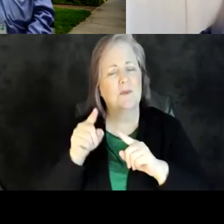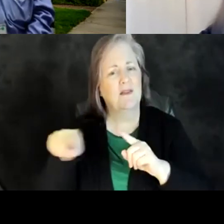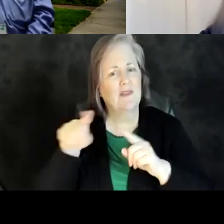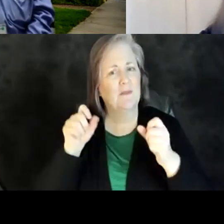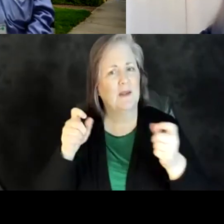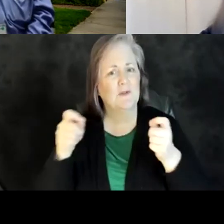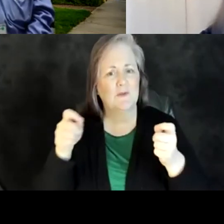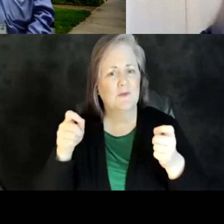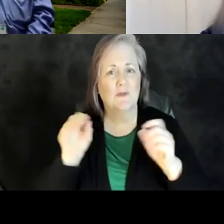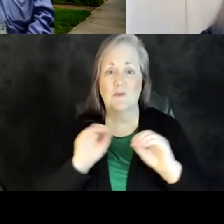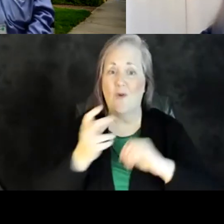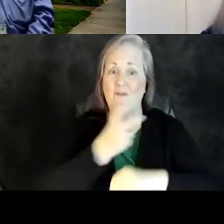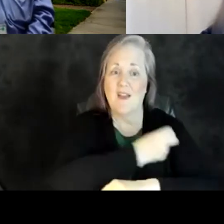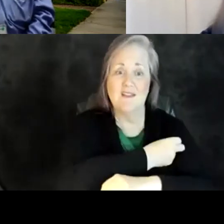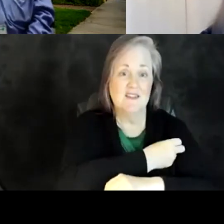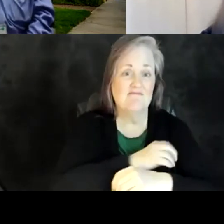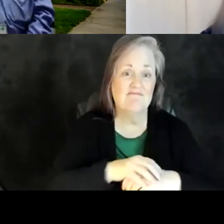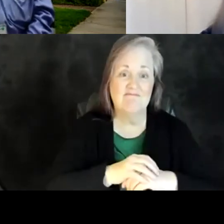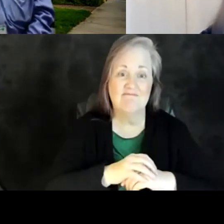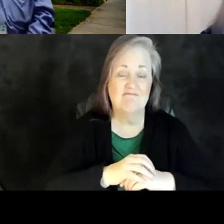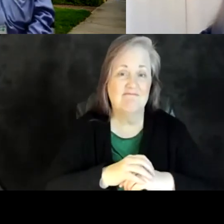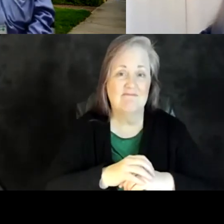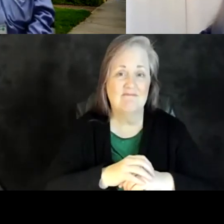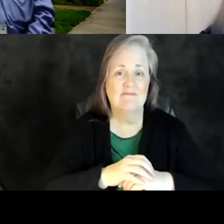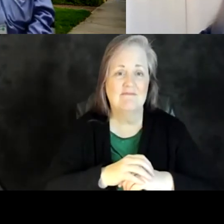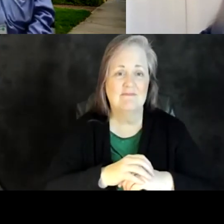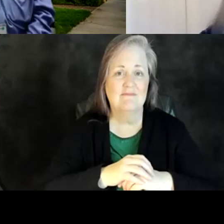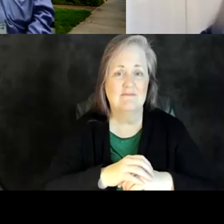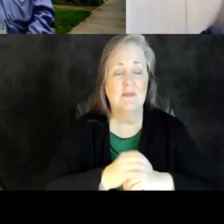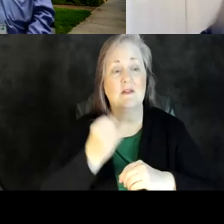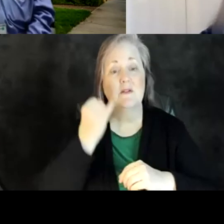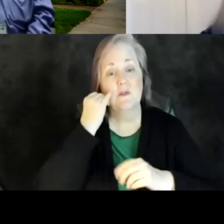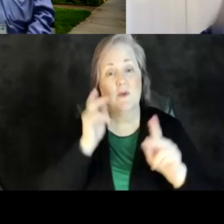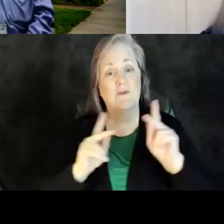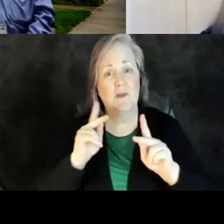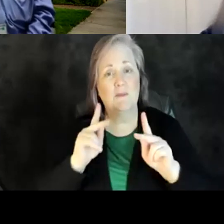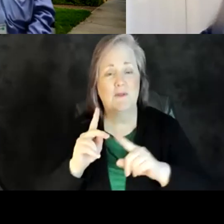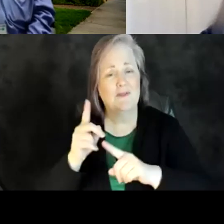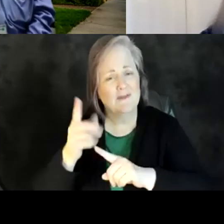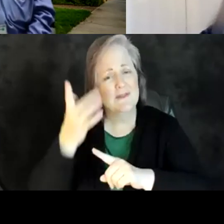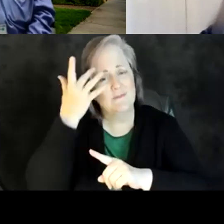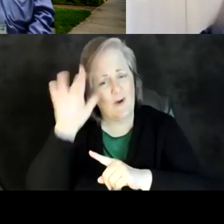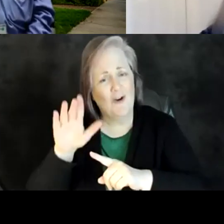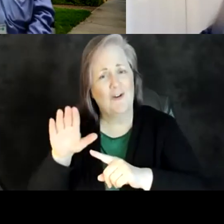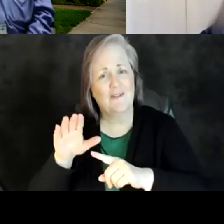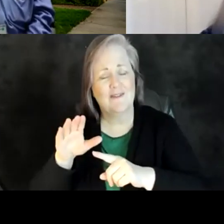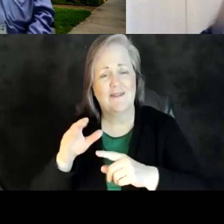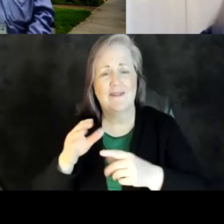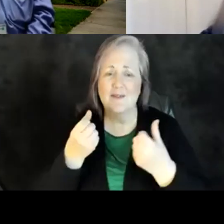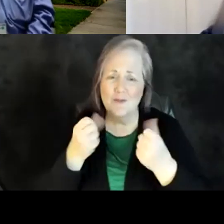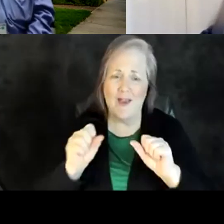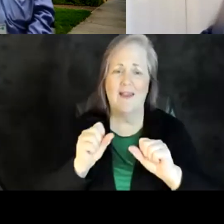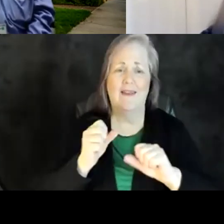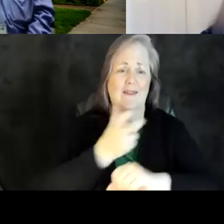this without vaccine. So as long as people are smart and give the vaccine a